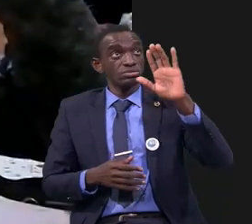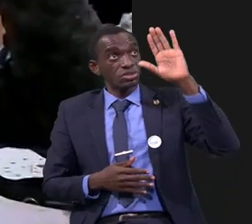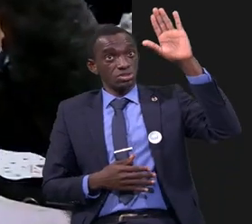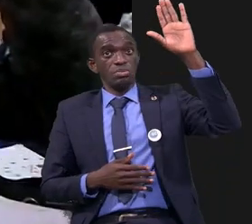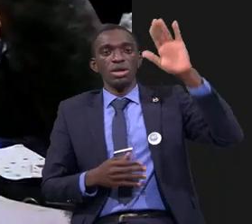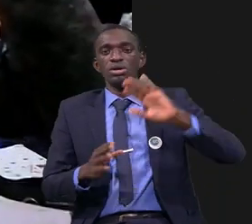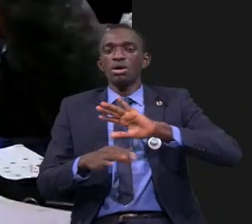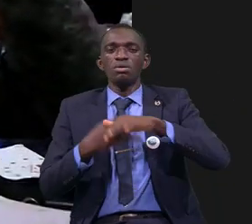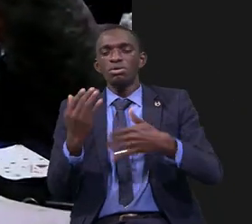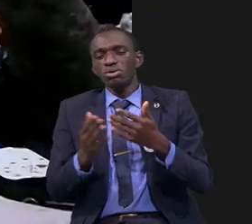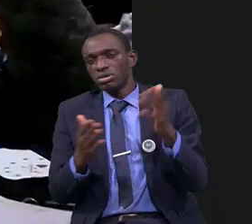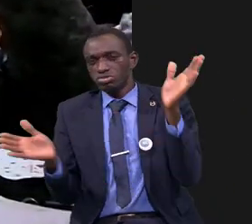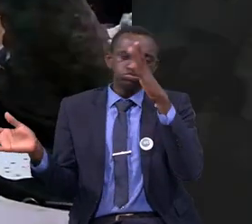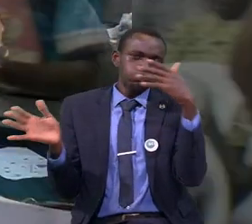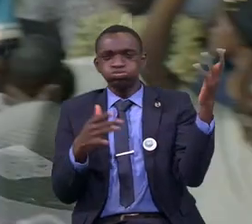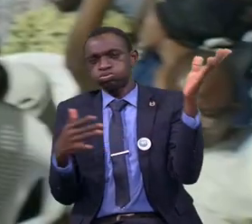life, there will be peace.